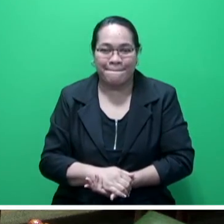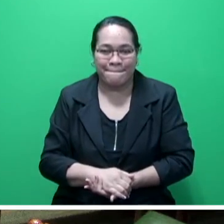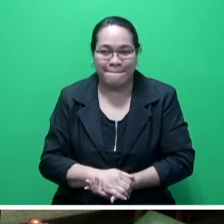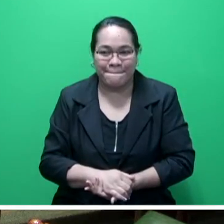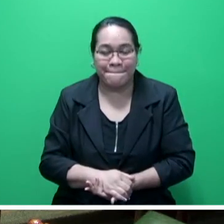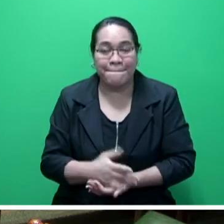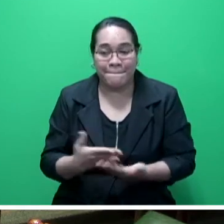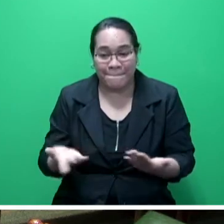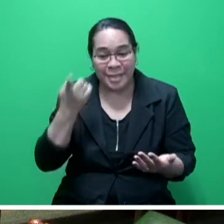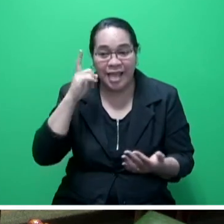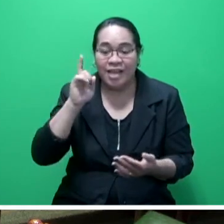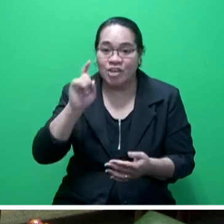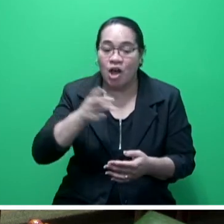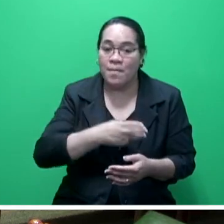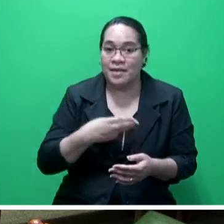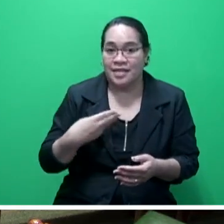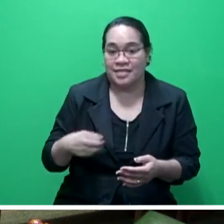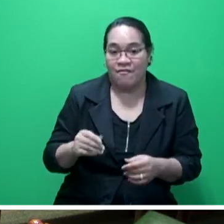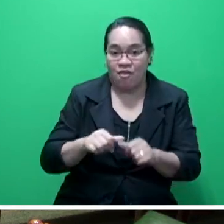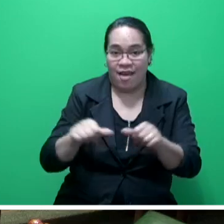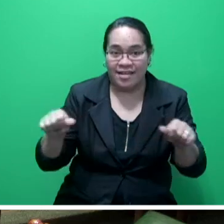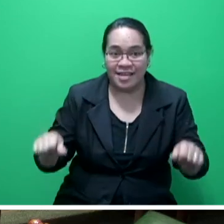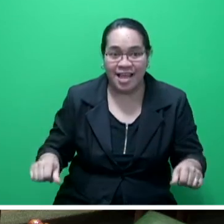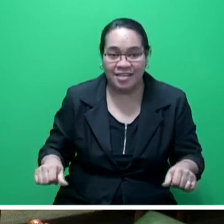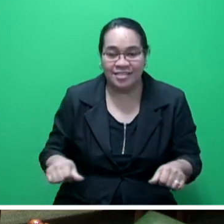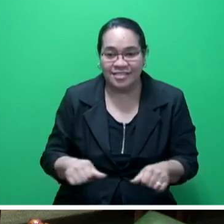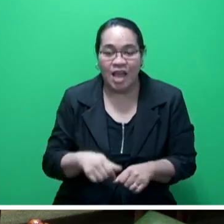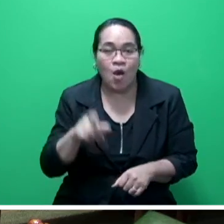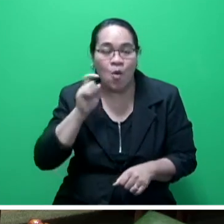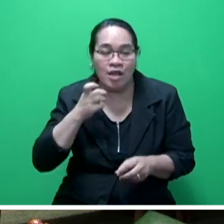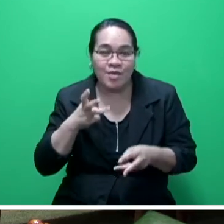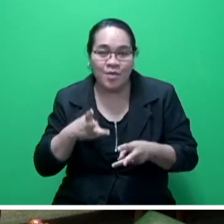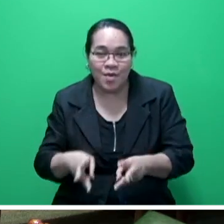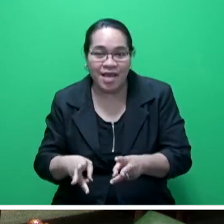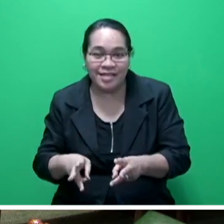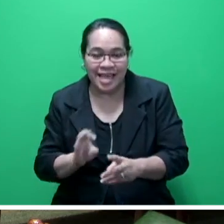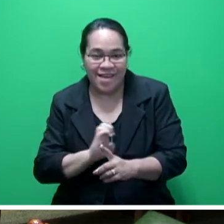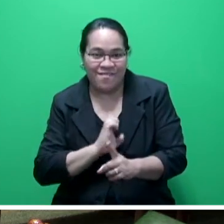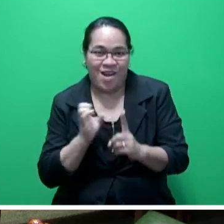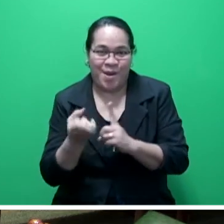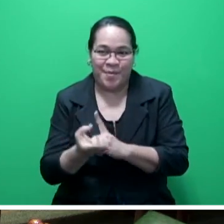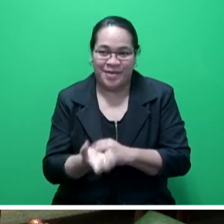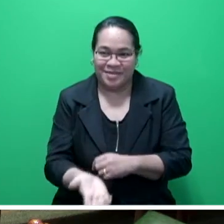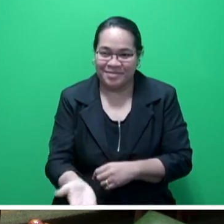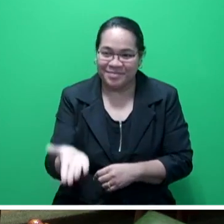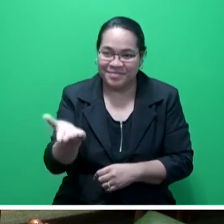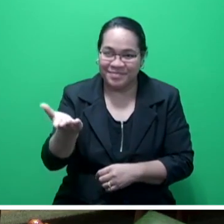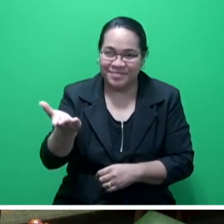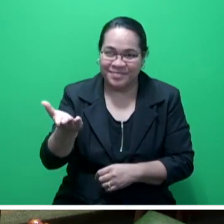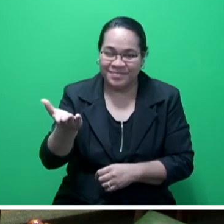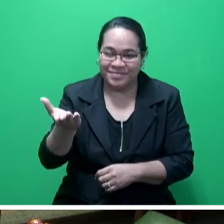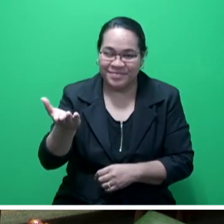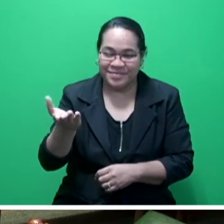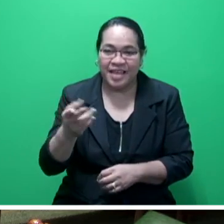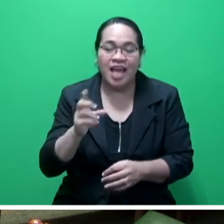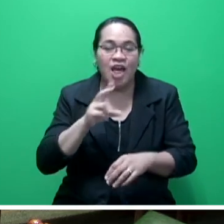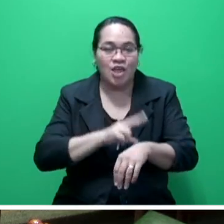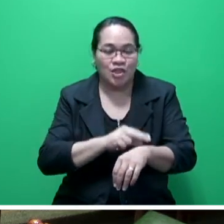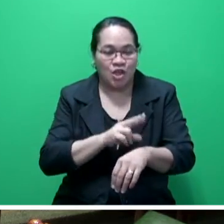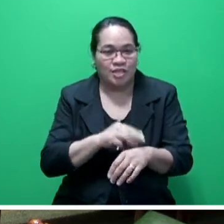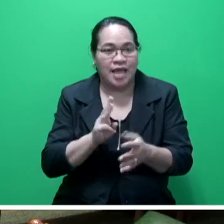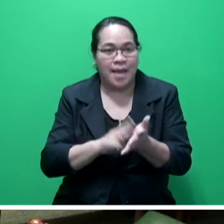I call on the Minister for Agriculture, Waterways and Environment, the Honorable Dr. Mahendra